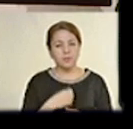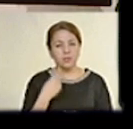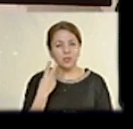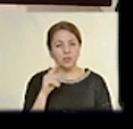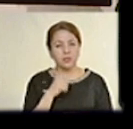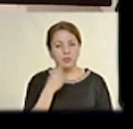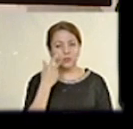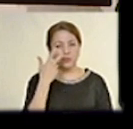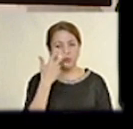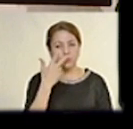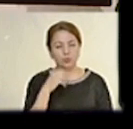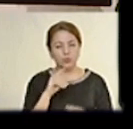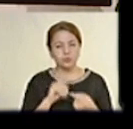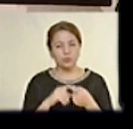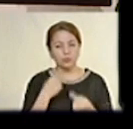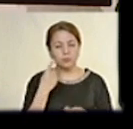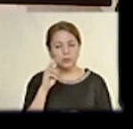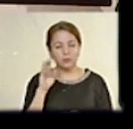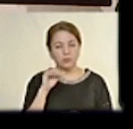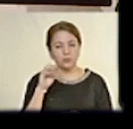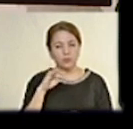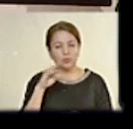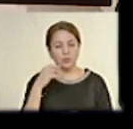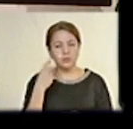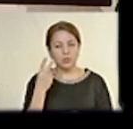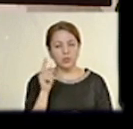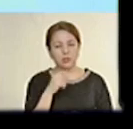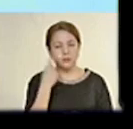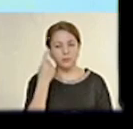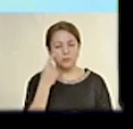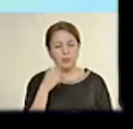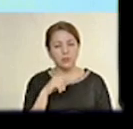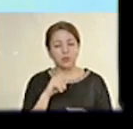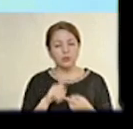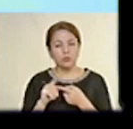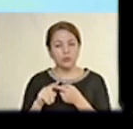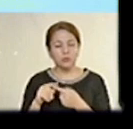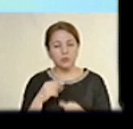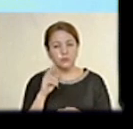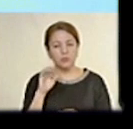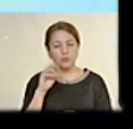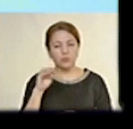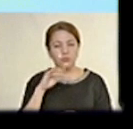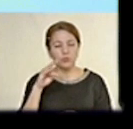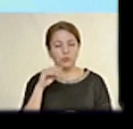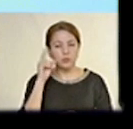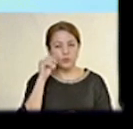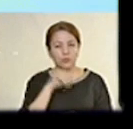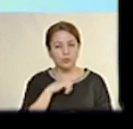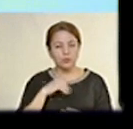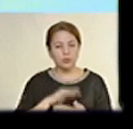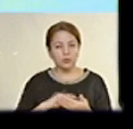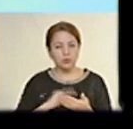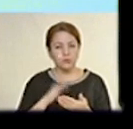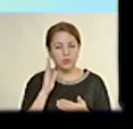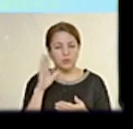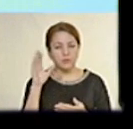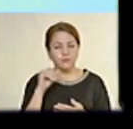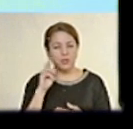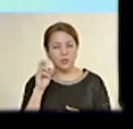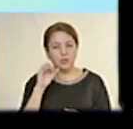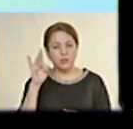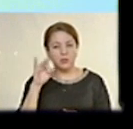3 qo'shilgan 1 butun 2 dan 1. Ya'ni qo'shayotganimizda esa butun sonni o'zi yoziladi va kasr